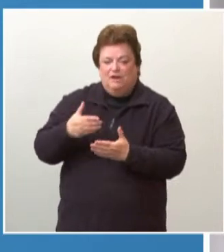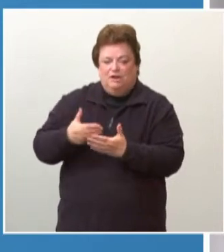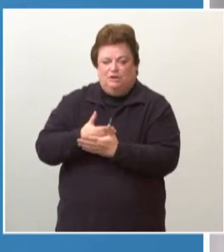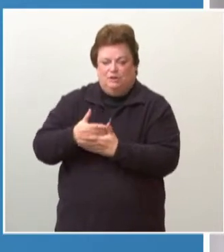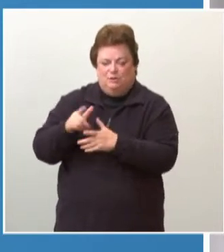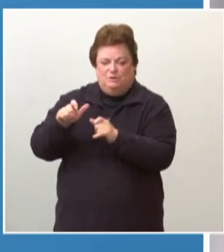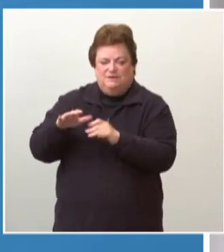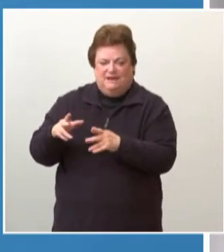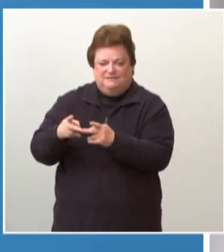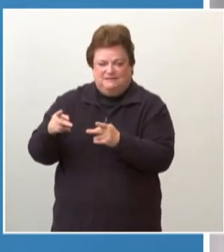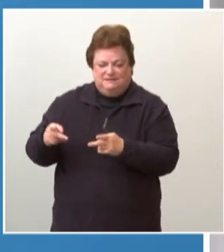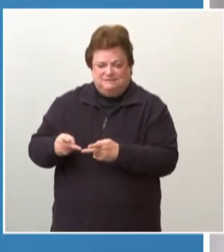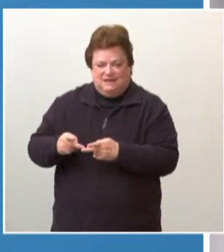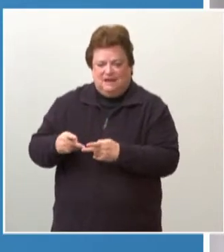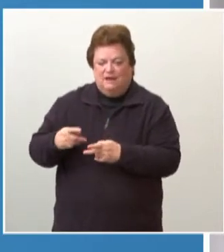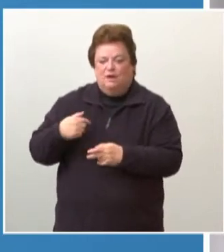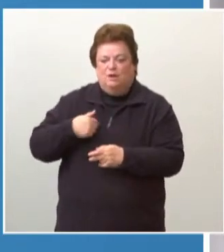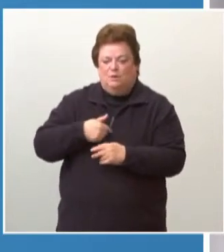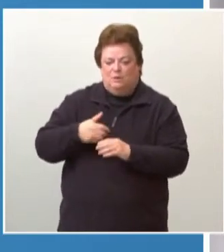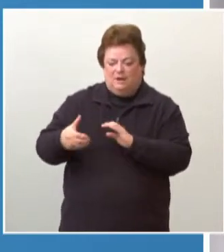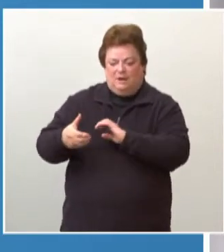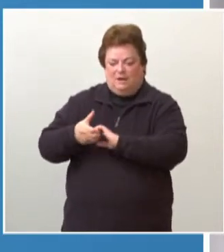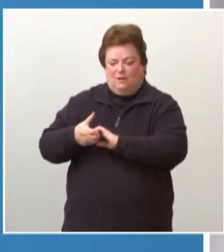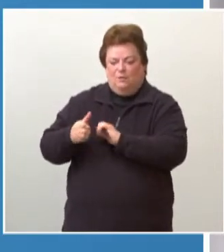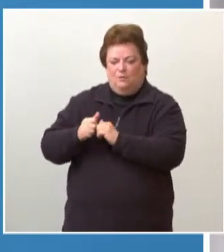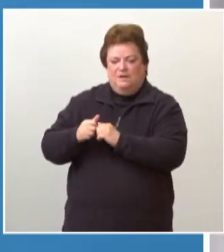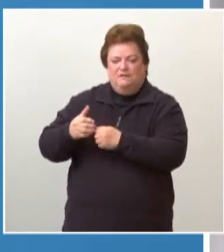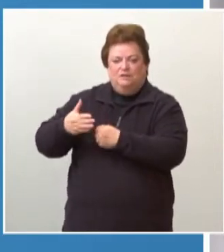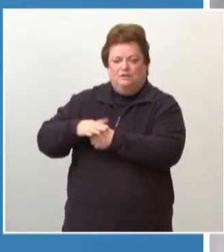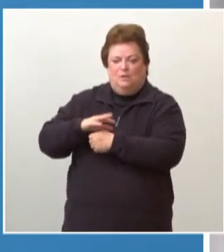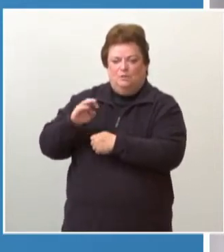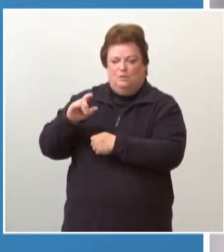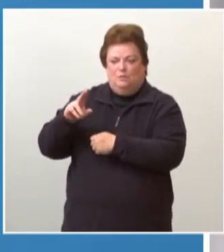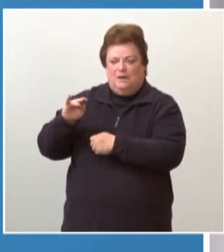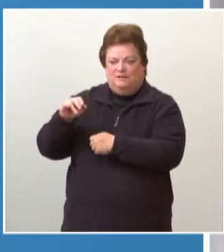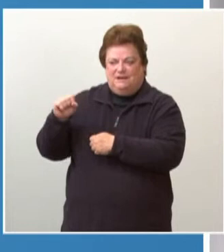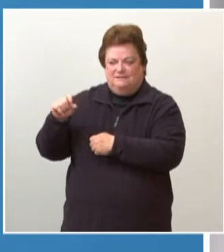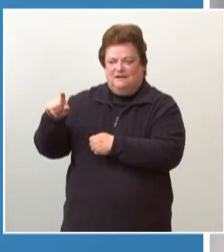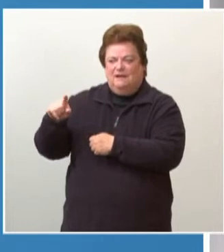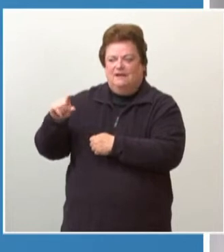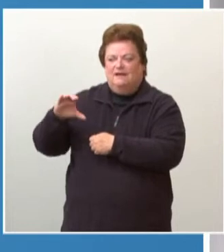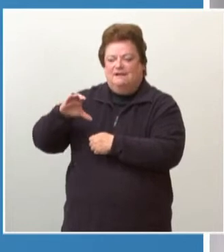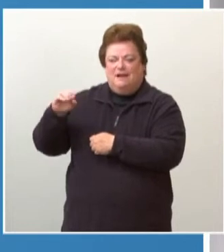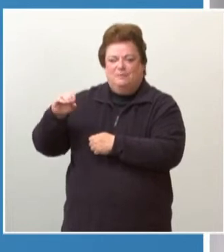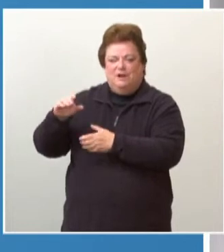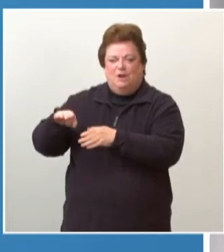The health department is partnering with Total Wellness, a wellness company based in Omaha,